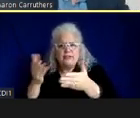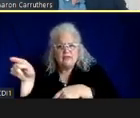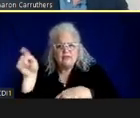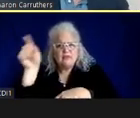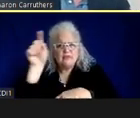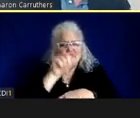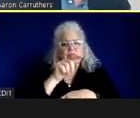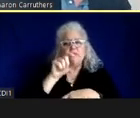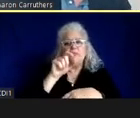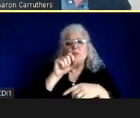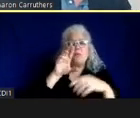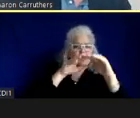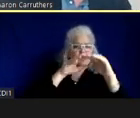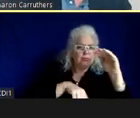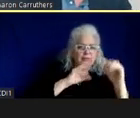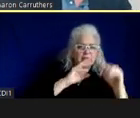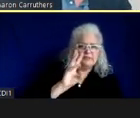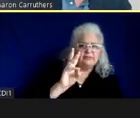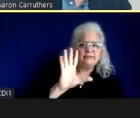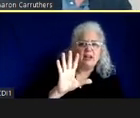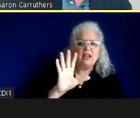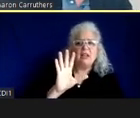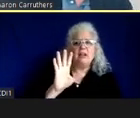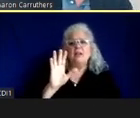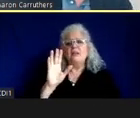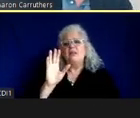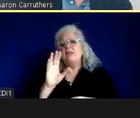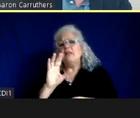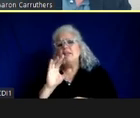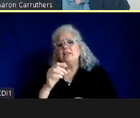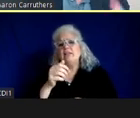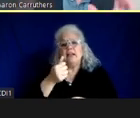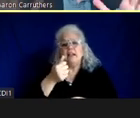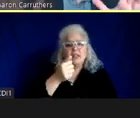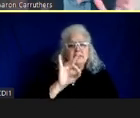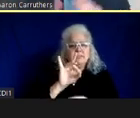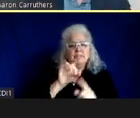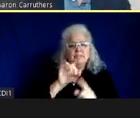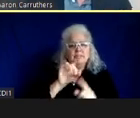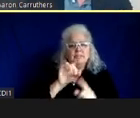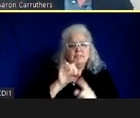who's 18 and under because they're not eligible for the vaccine. And by our estimates, there's about